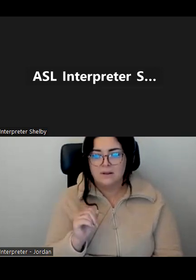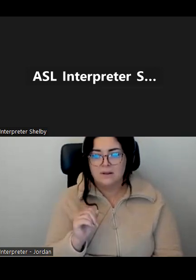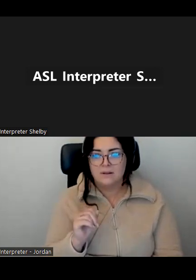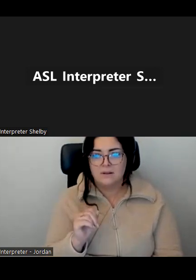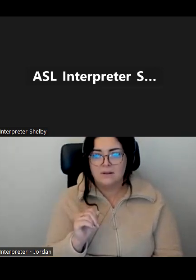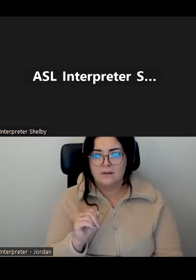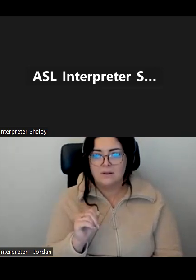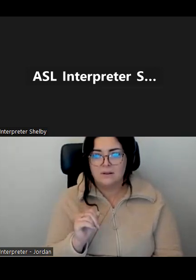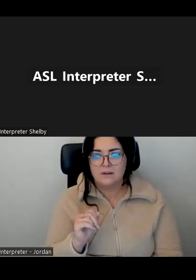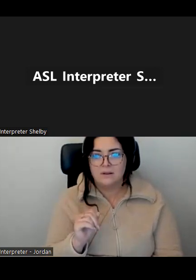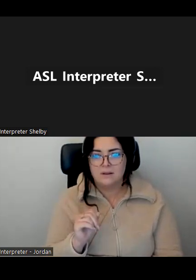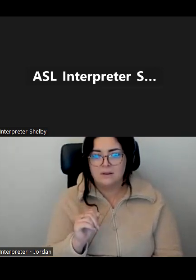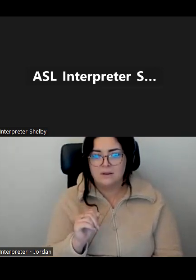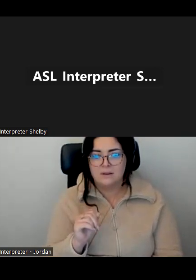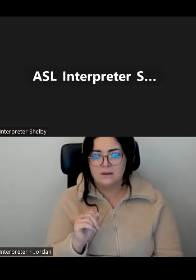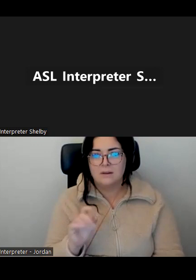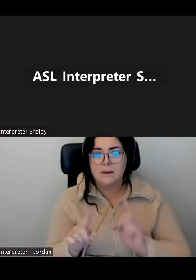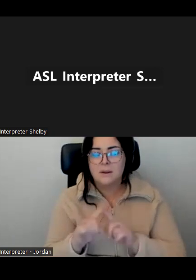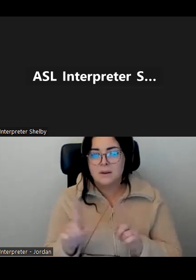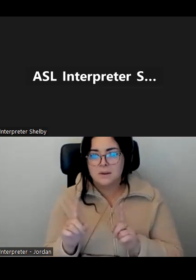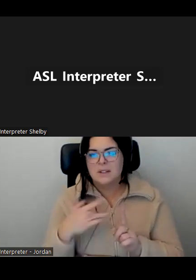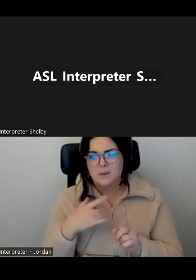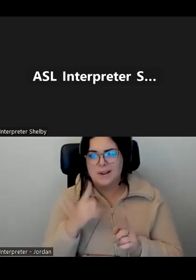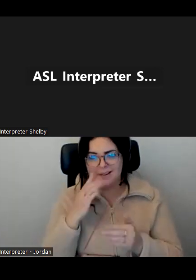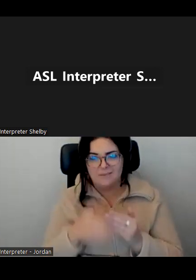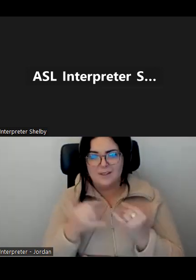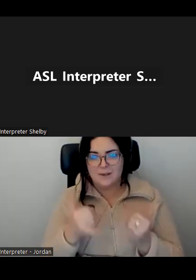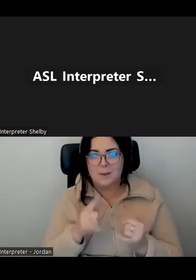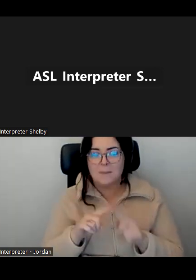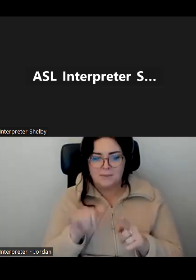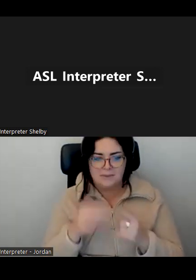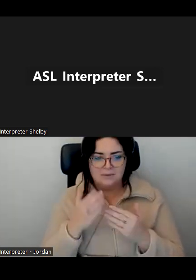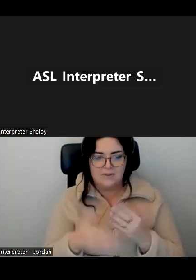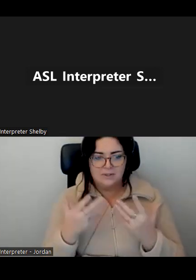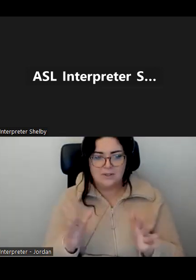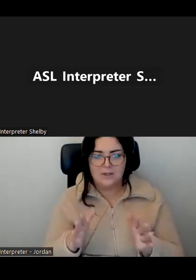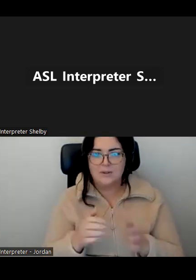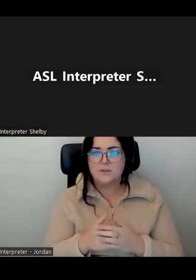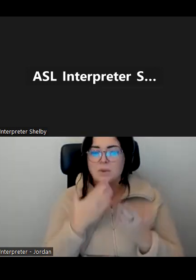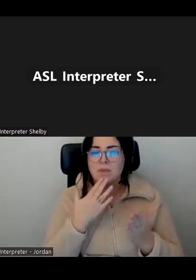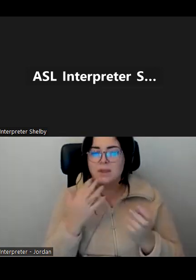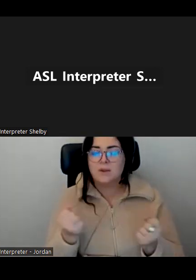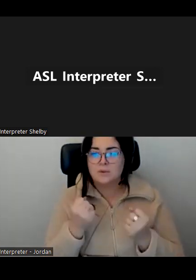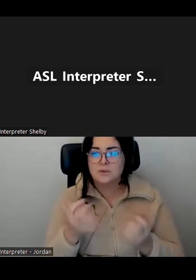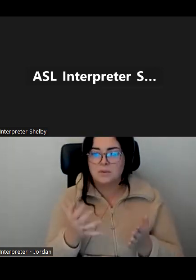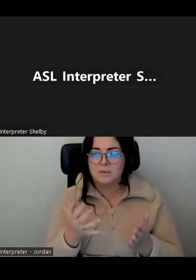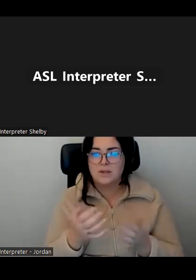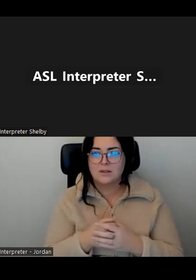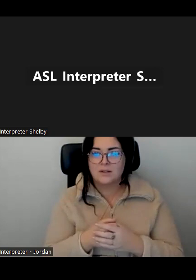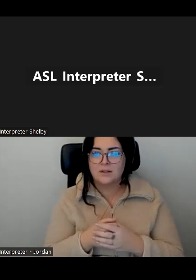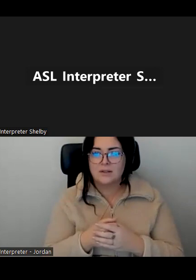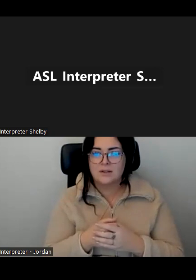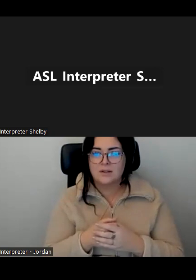don't like to rush off quickly. However, we do have to end our session today. So I would like to say thank you so much, everybody,